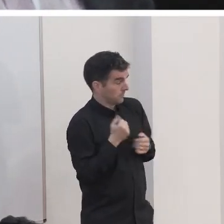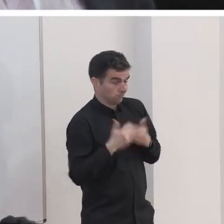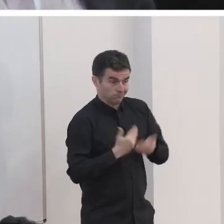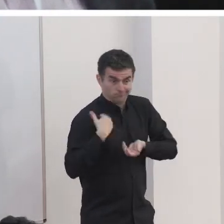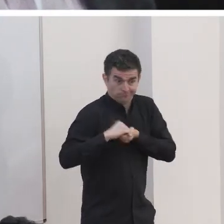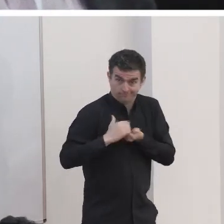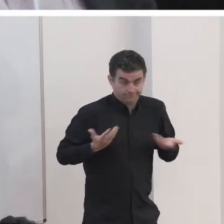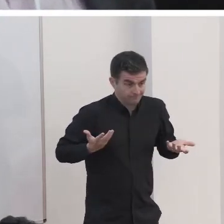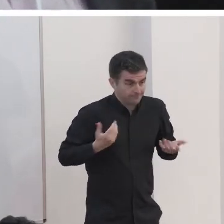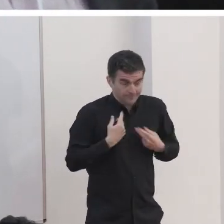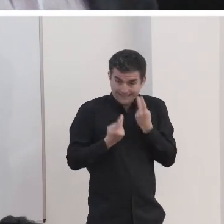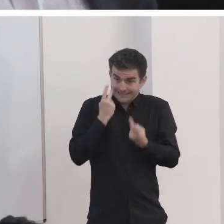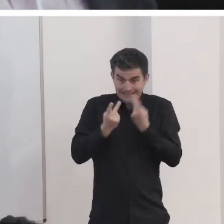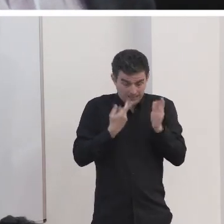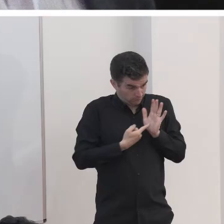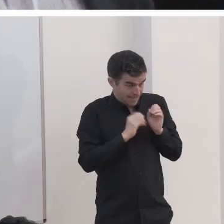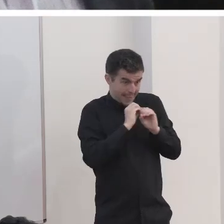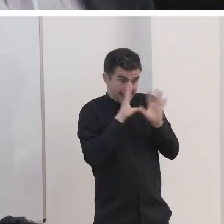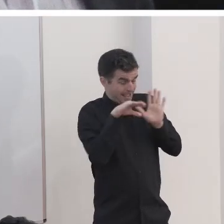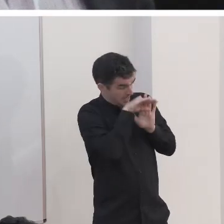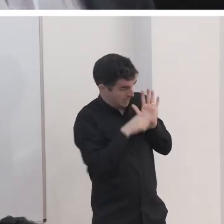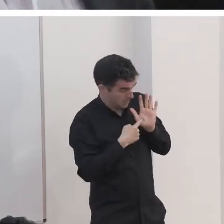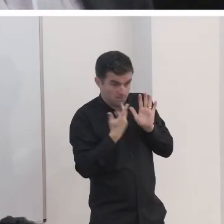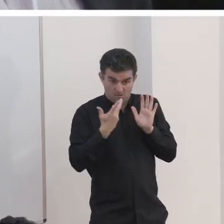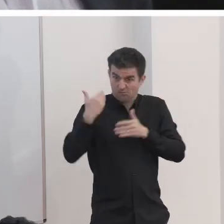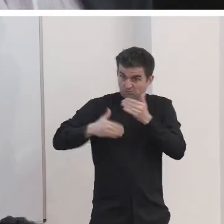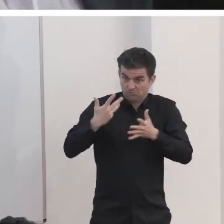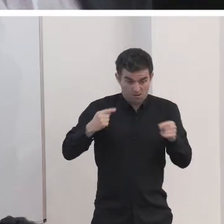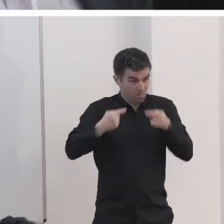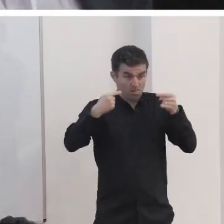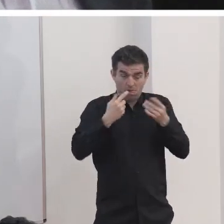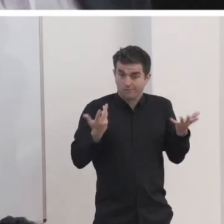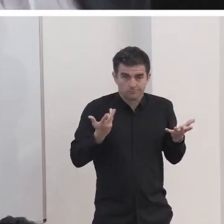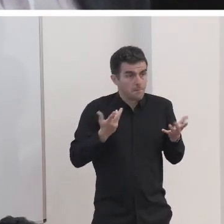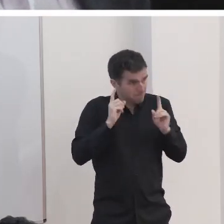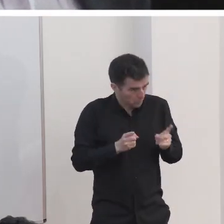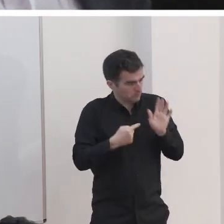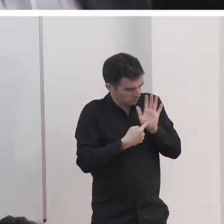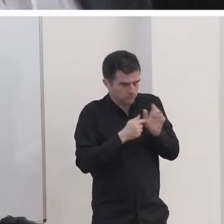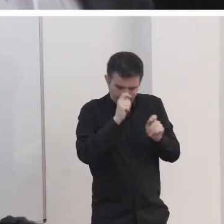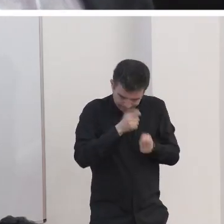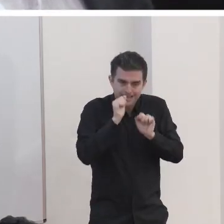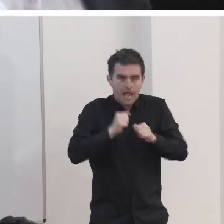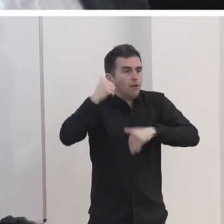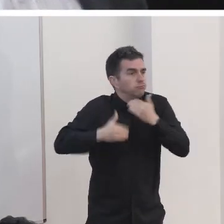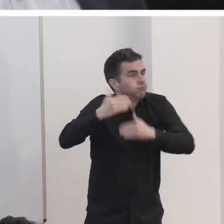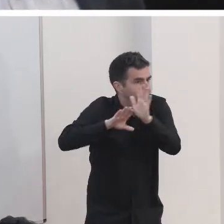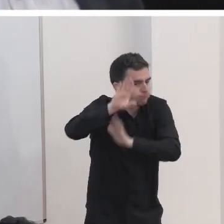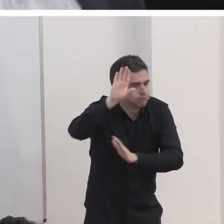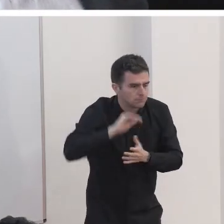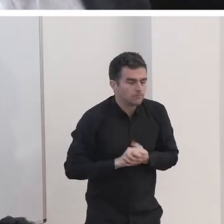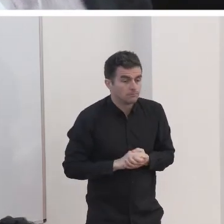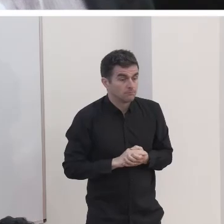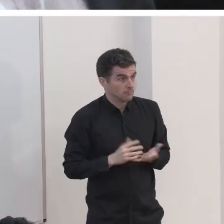can stay here. It is either two things. These things need to be looked at, or we quit, because it's